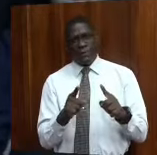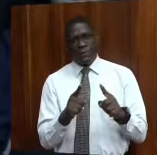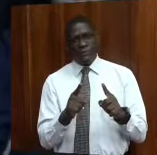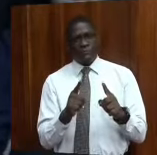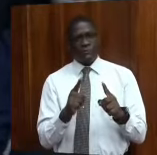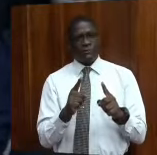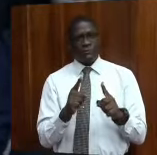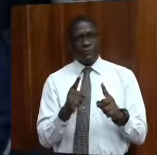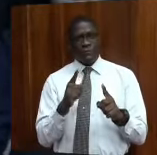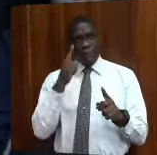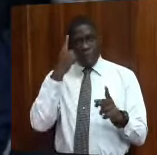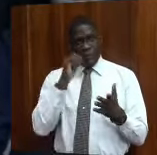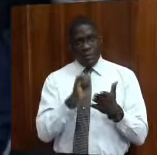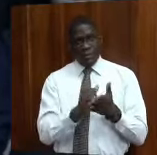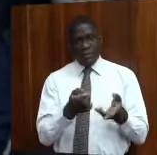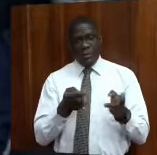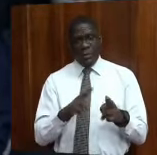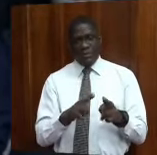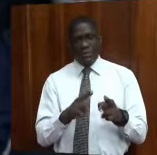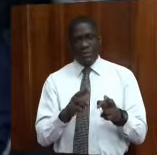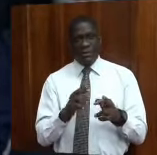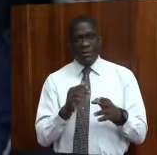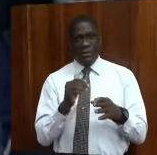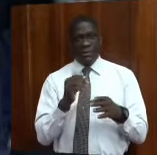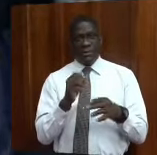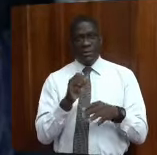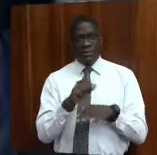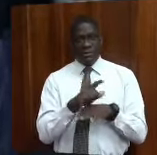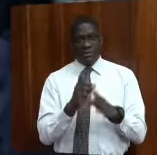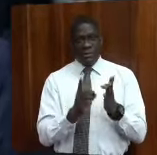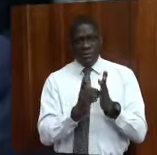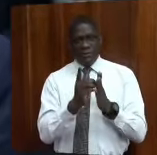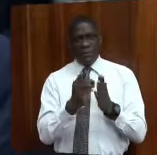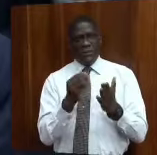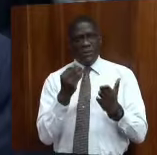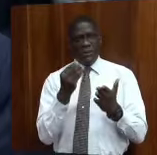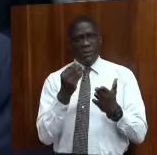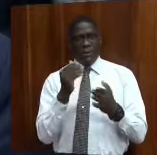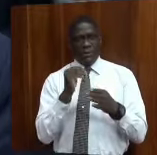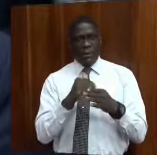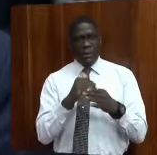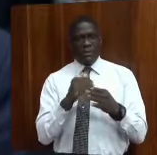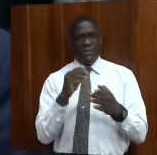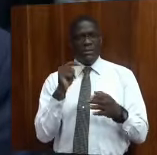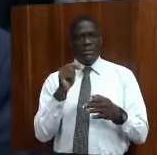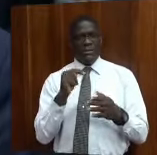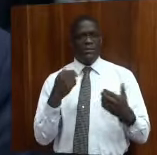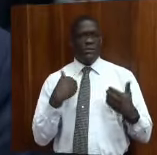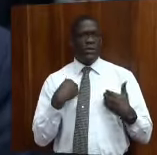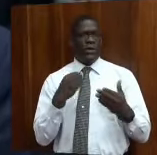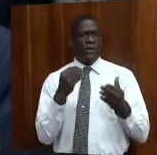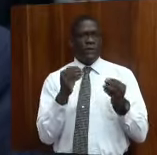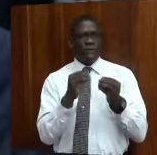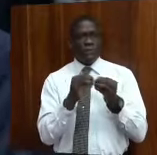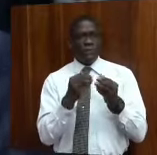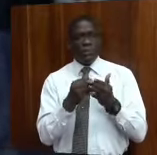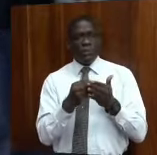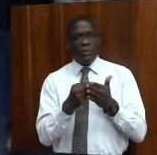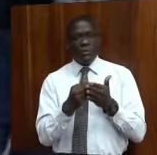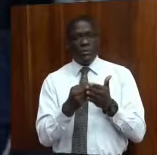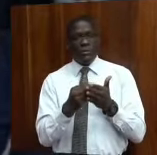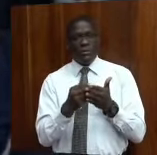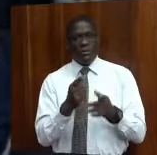for on lending, the bank's level of capitalization needs to be augmented. Therefore, my